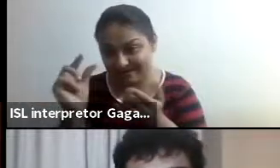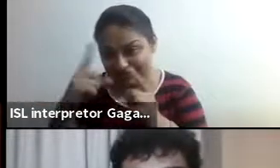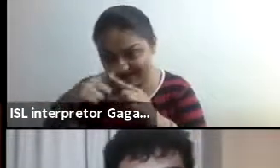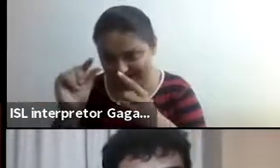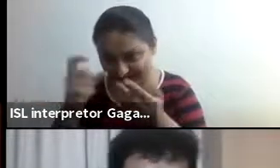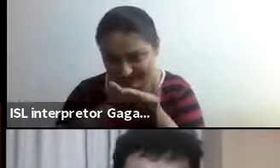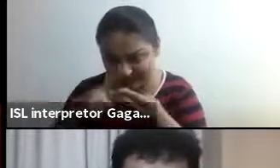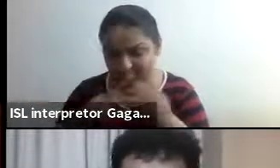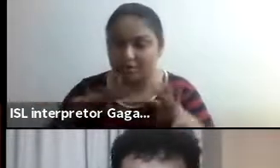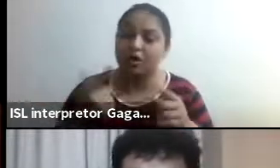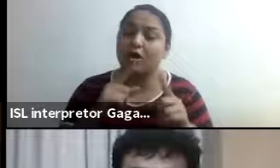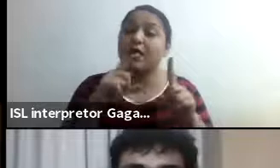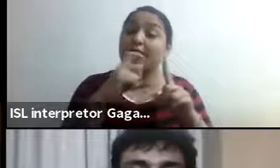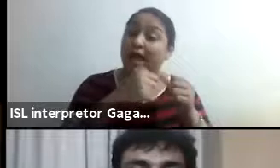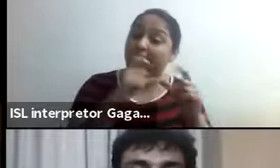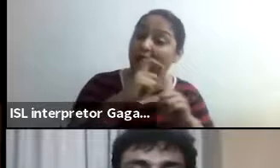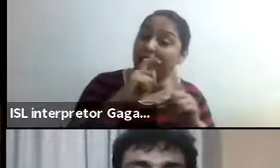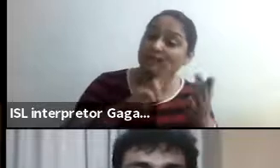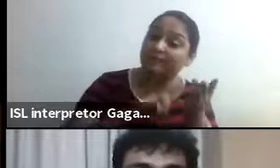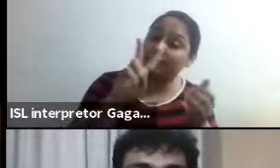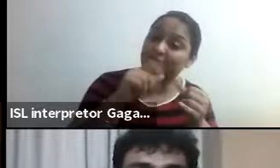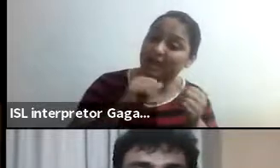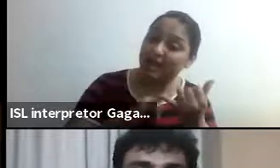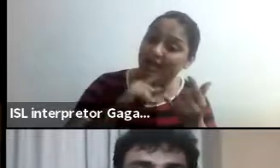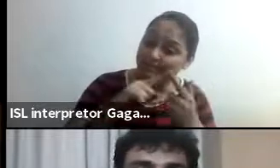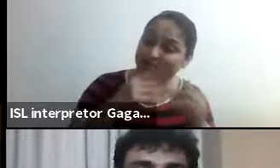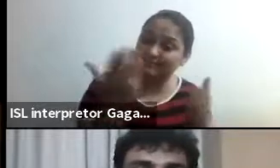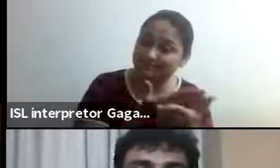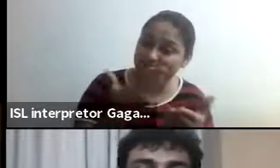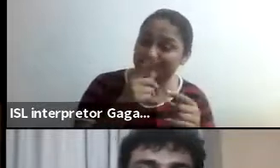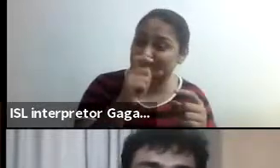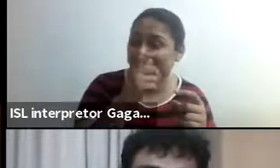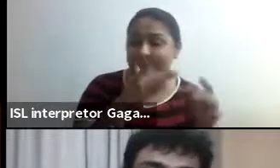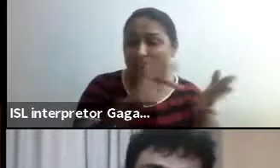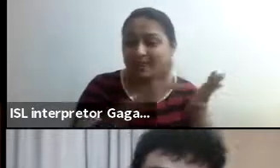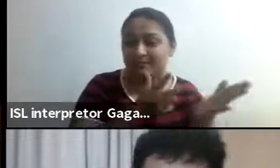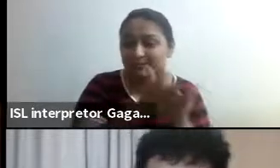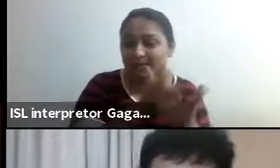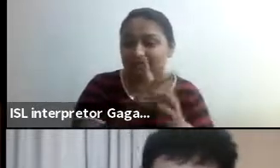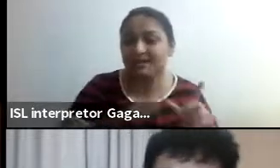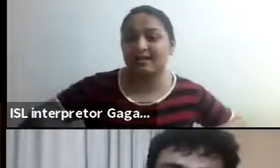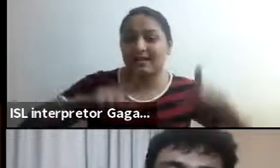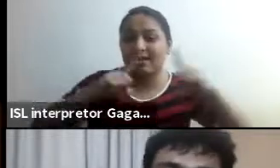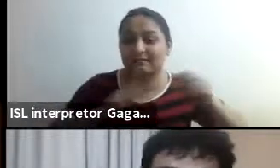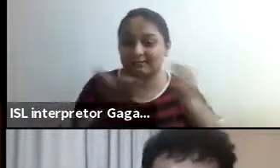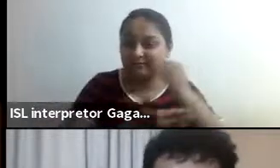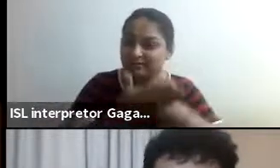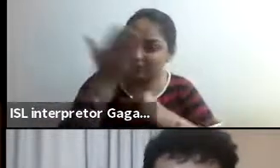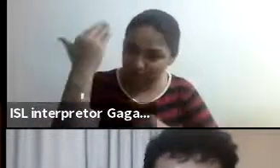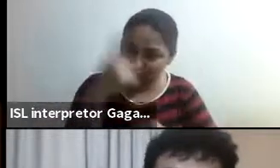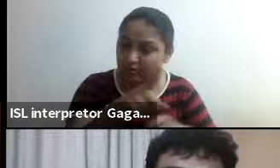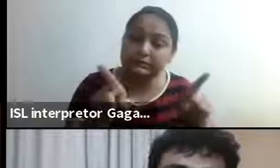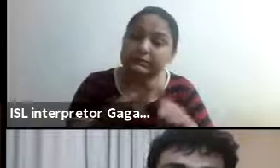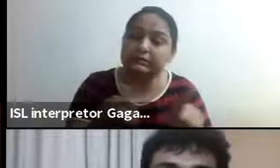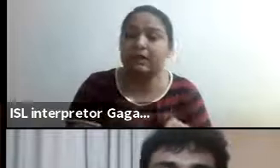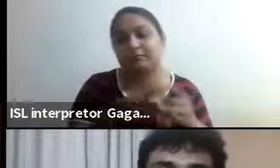say indigenous or Adivasi communities who operate in a sort of parallel structure at the same